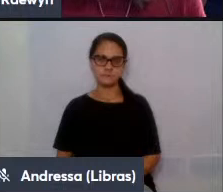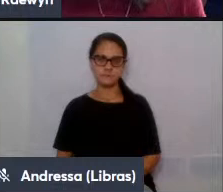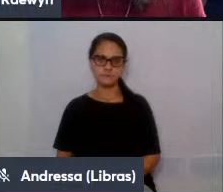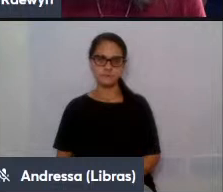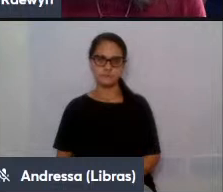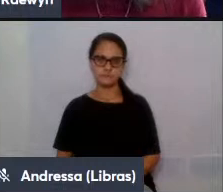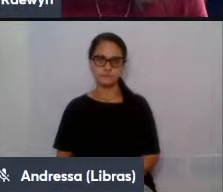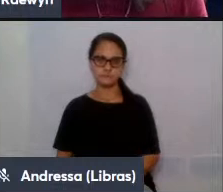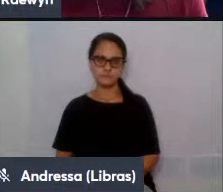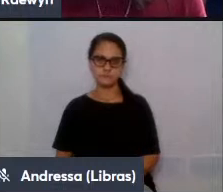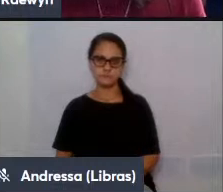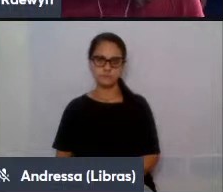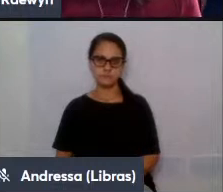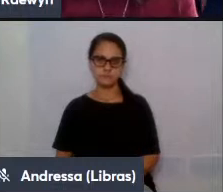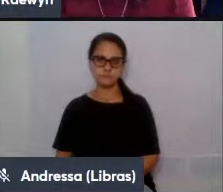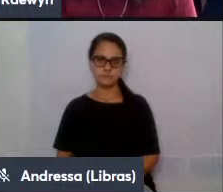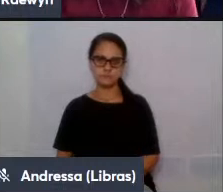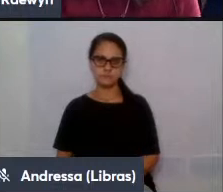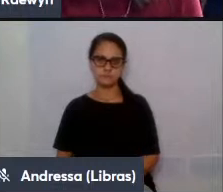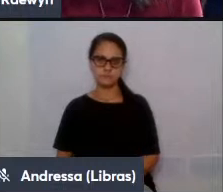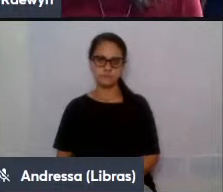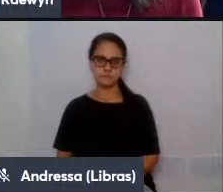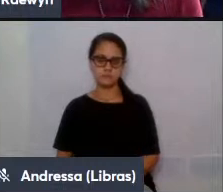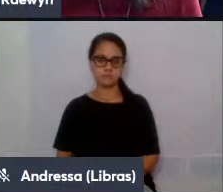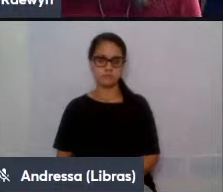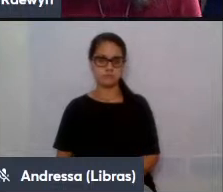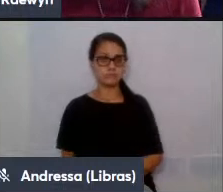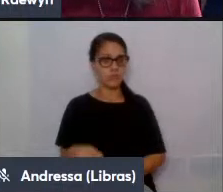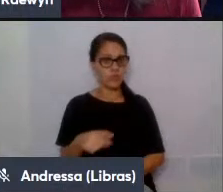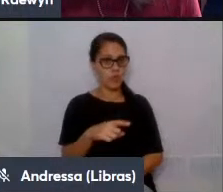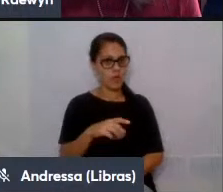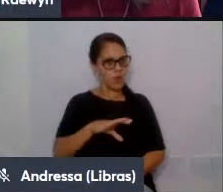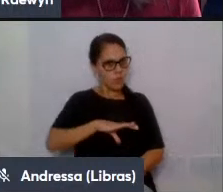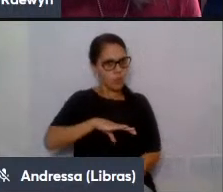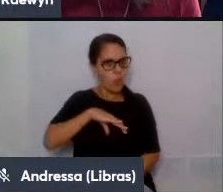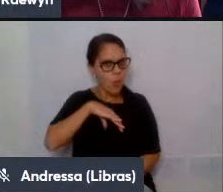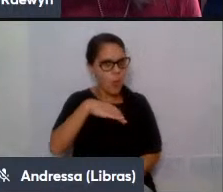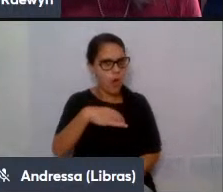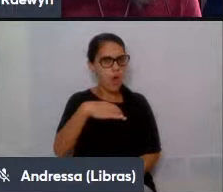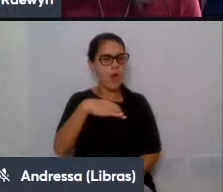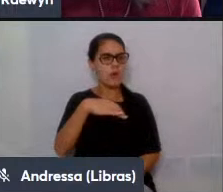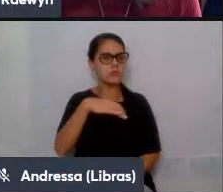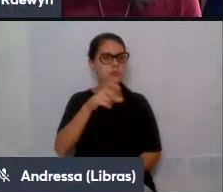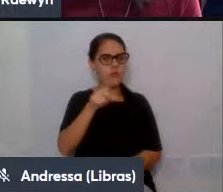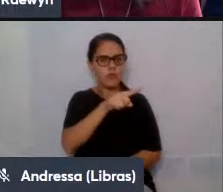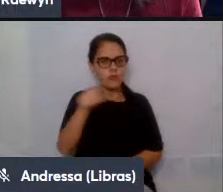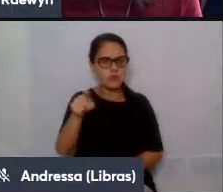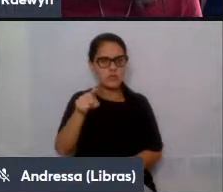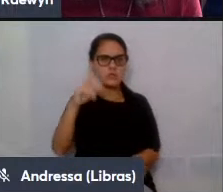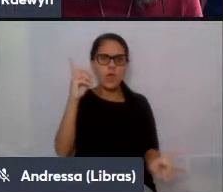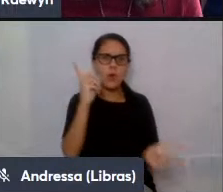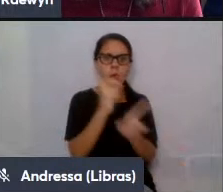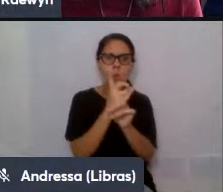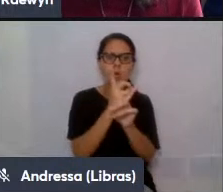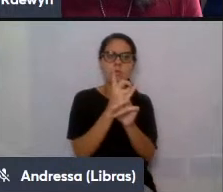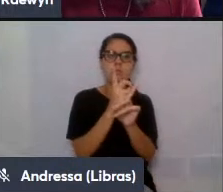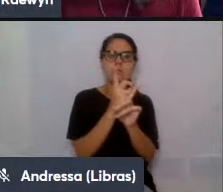do it. Então, encorajo pessoas a procurar por periódicos que estejam